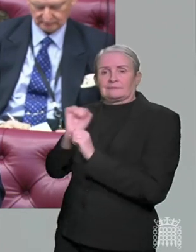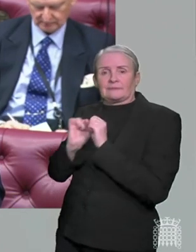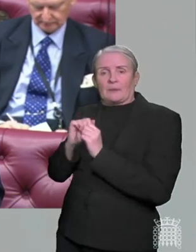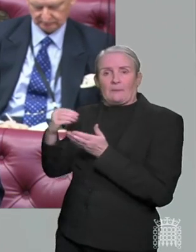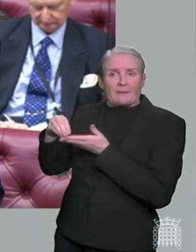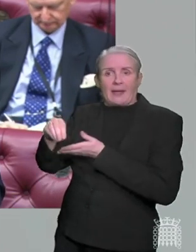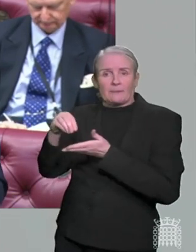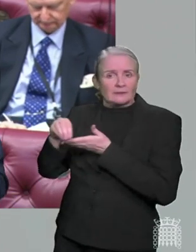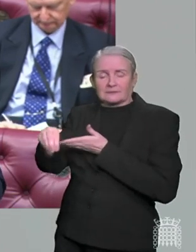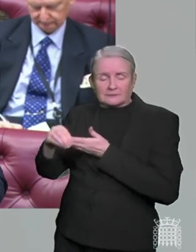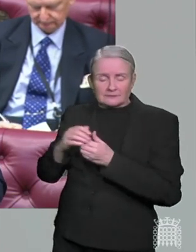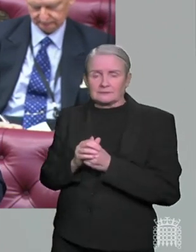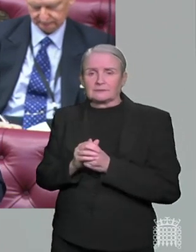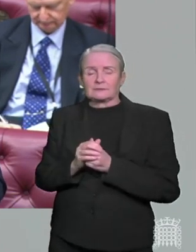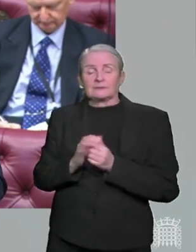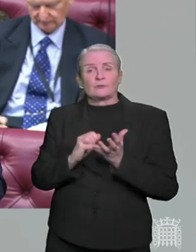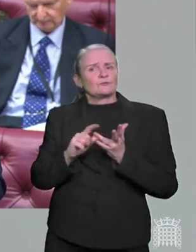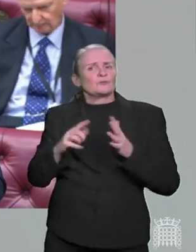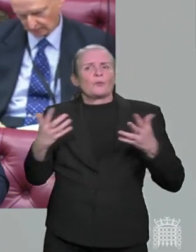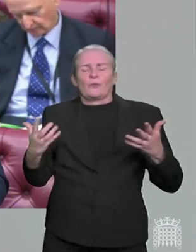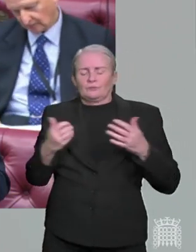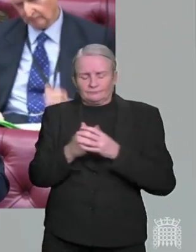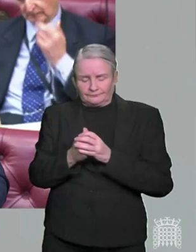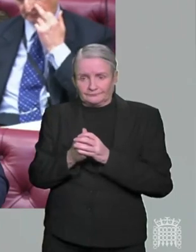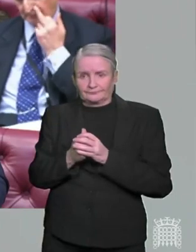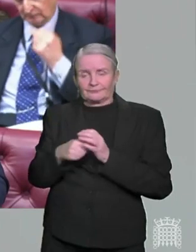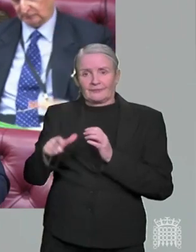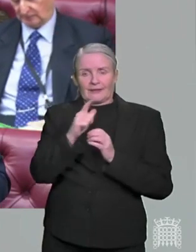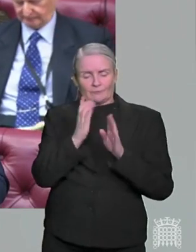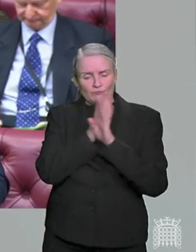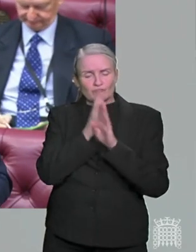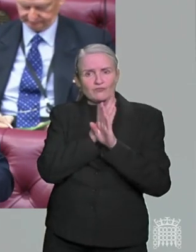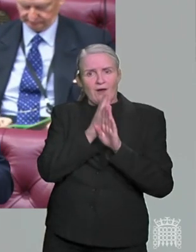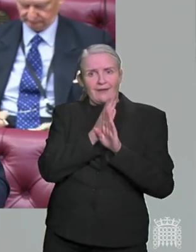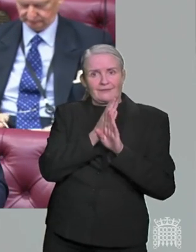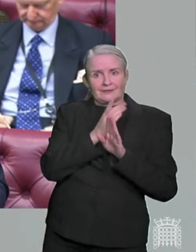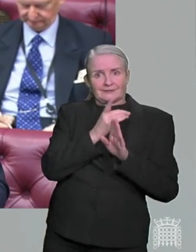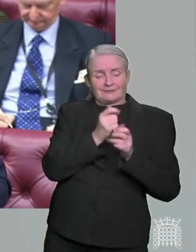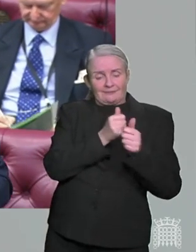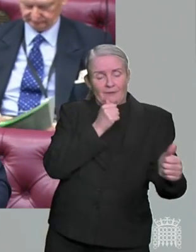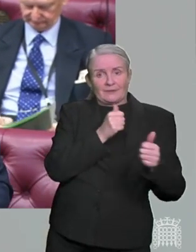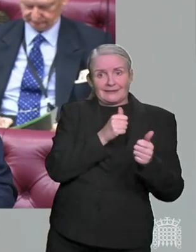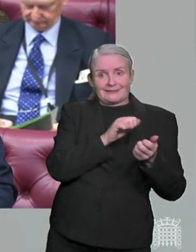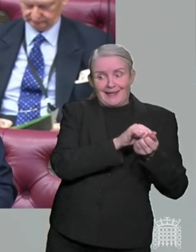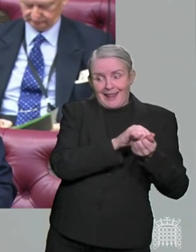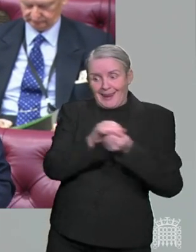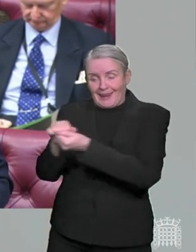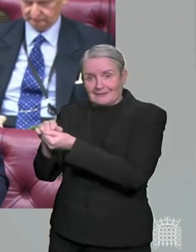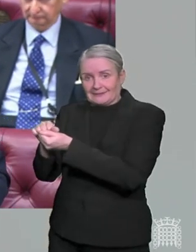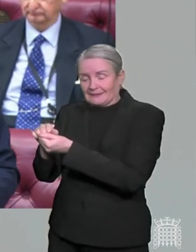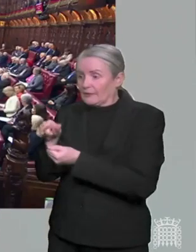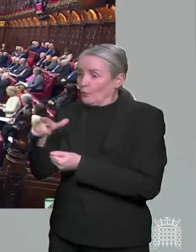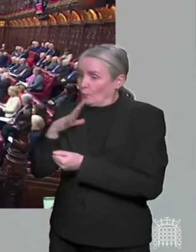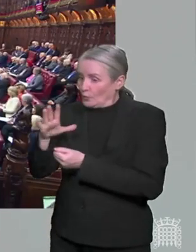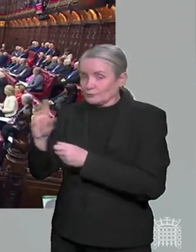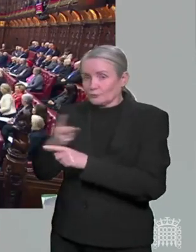new debt issuances, so you don't have the situation where, as I say, private sector lenders are stopping a country from getting the debt restructuring that they